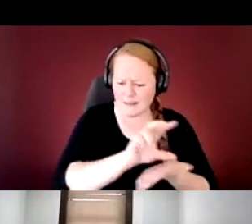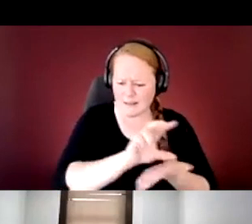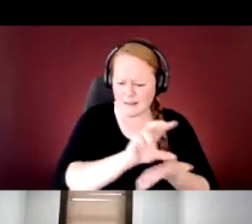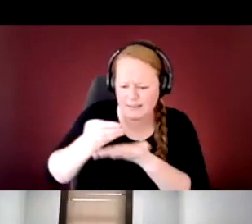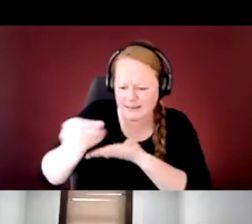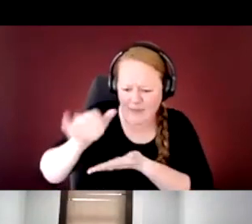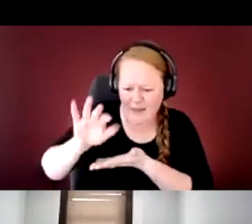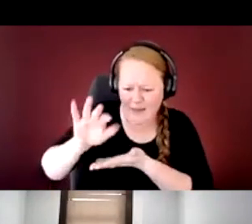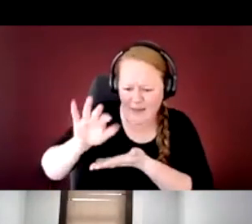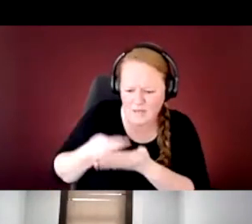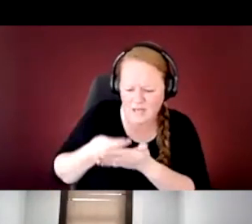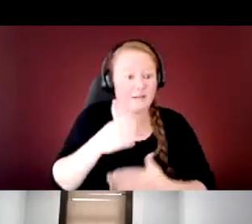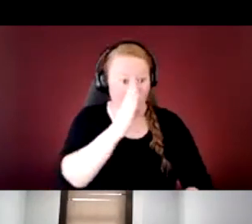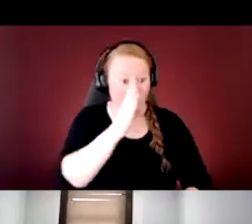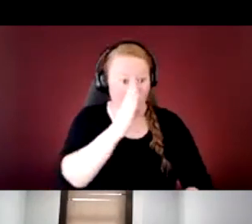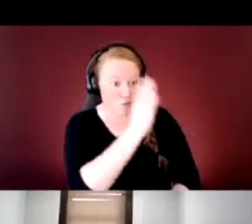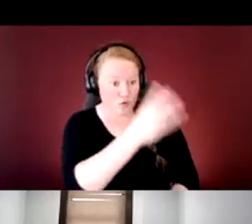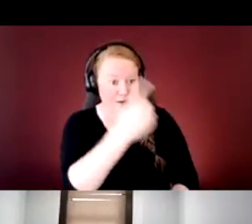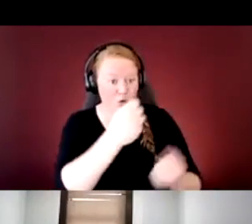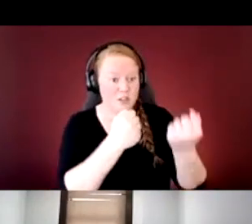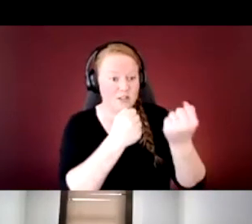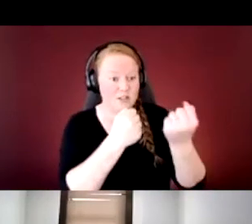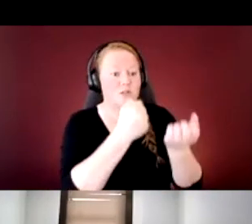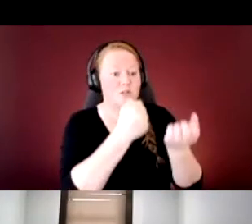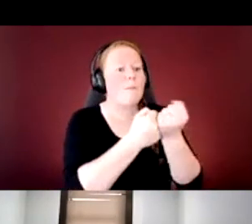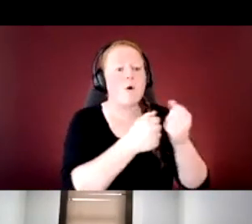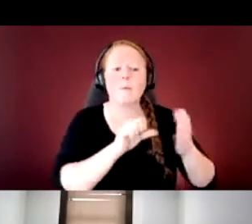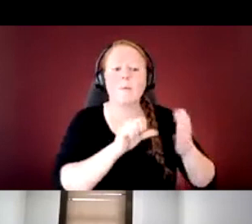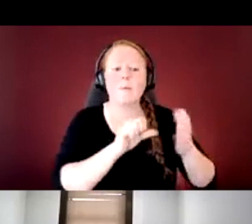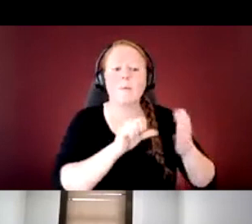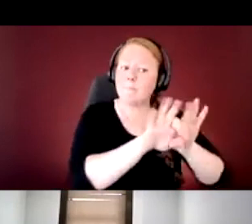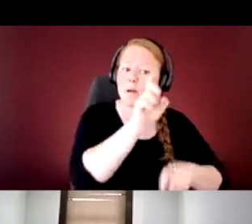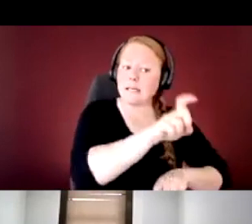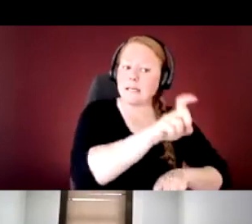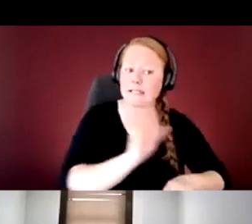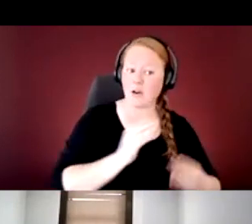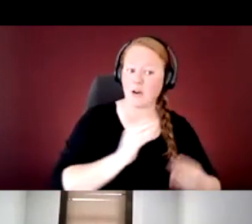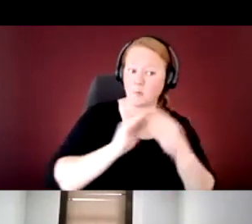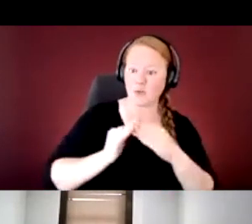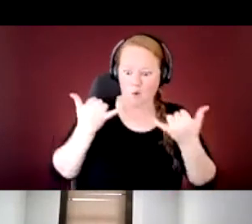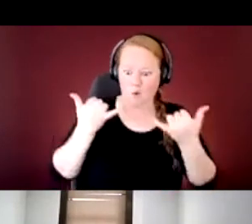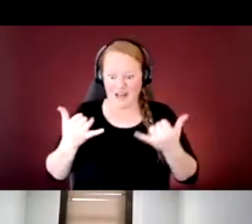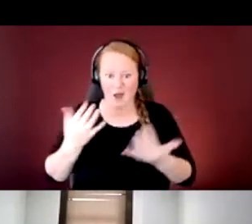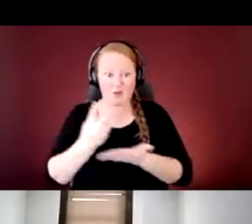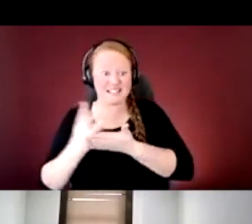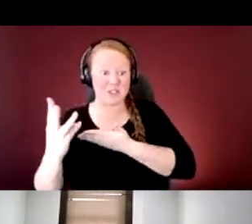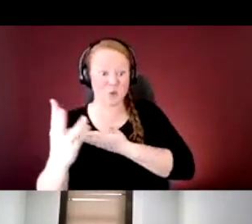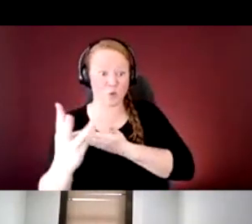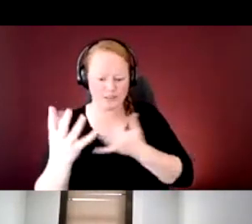relief for the most pressing needs in our community. Here we are barely 6 weeks later with a document that is not only a solid set of